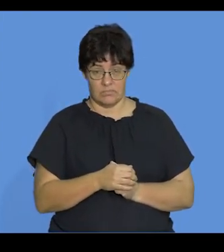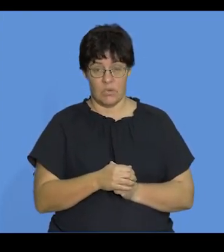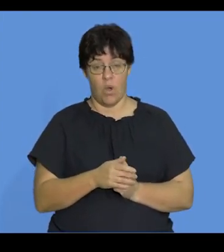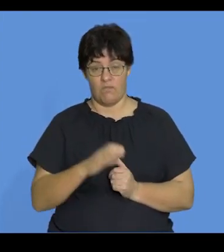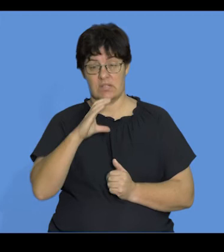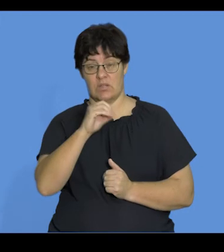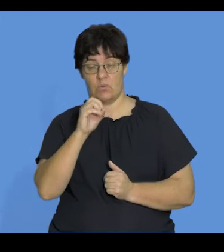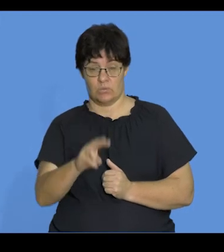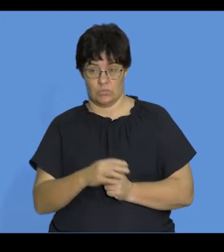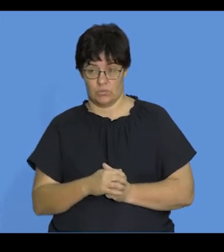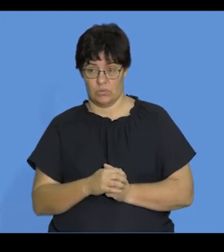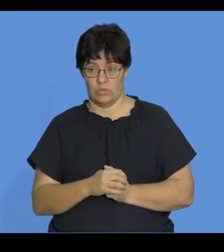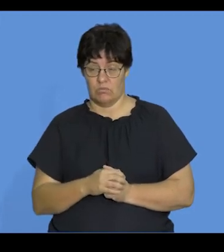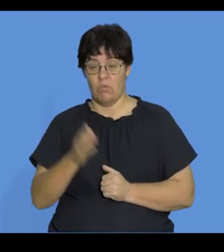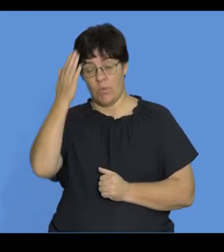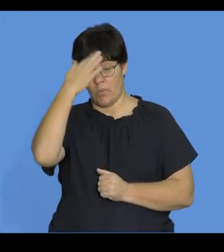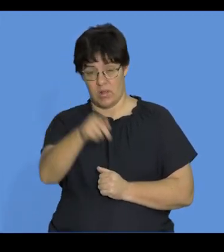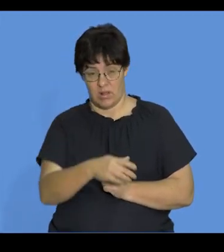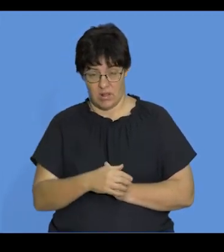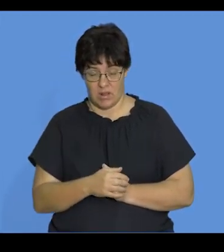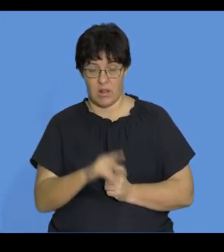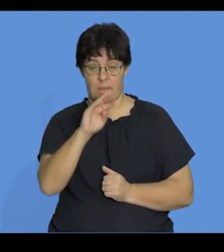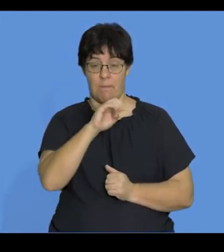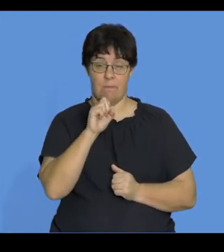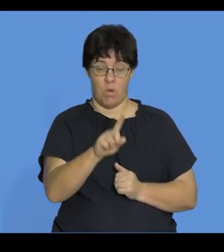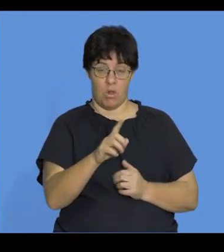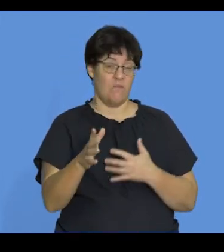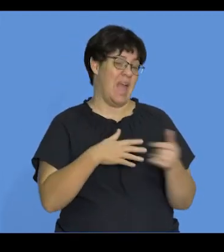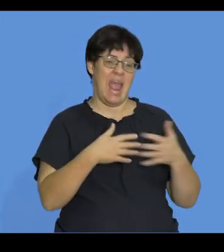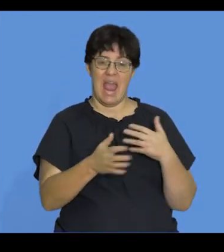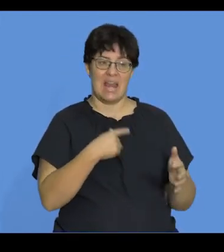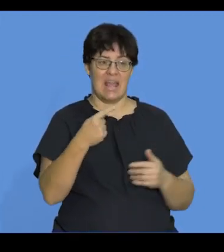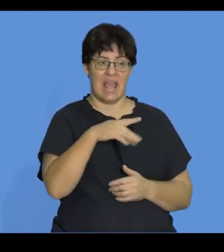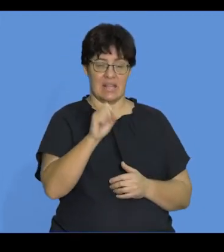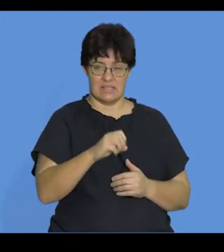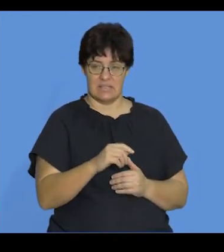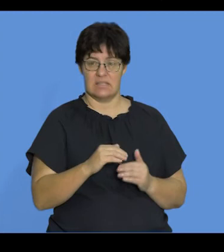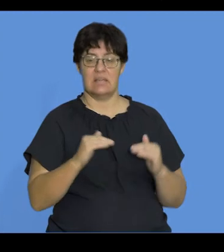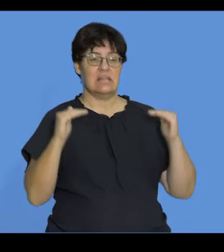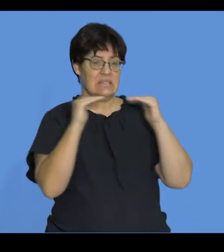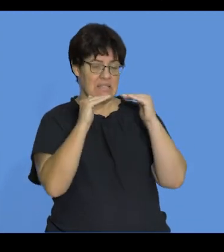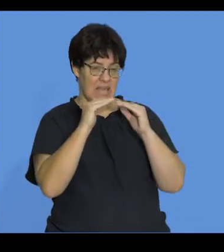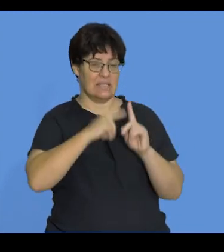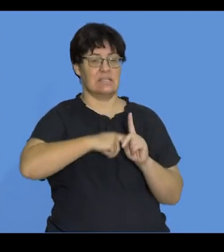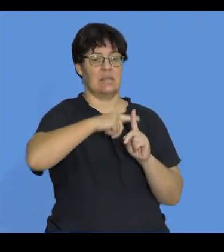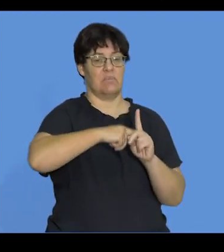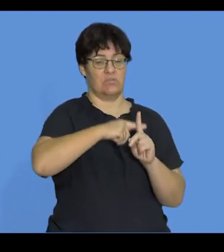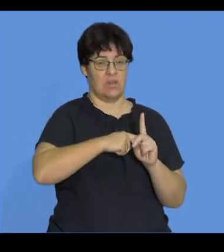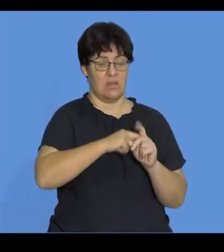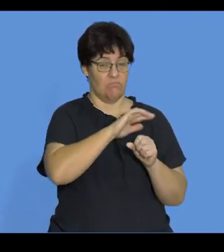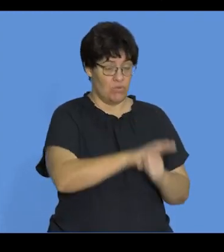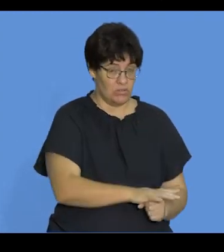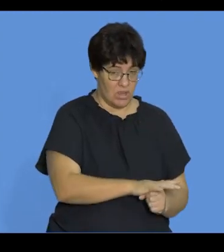of carbon dioxide? Okay, so what do we know? We know that a mole of any gas at standard temperature and pressure will